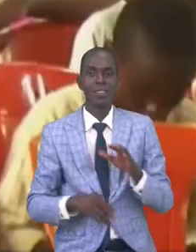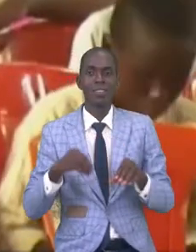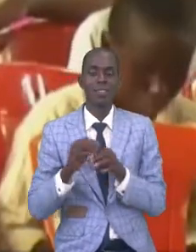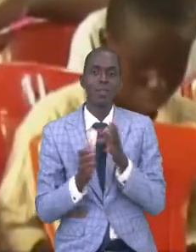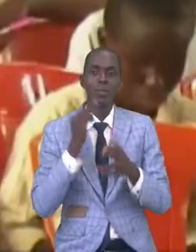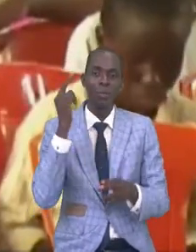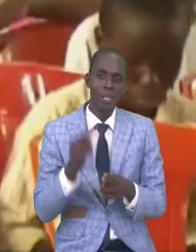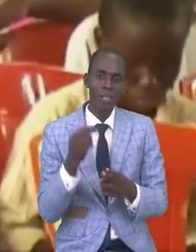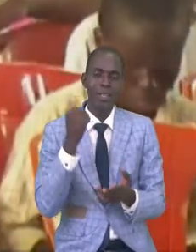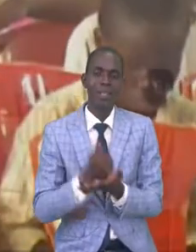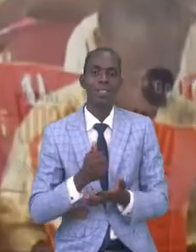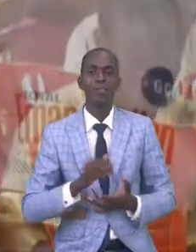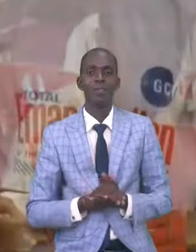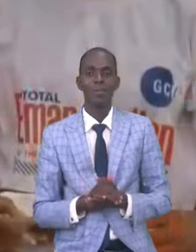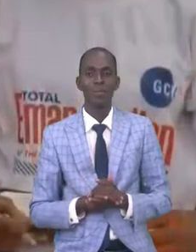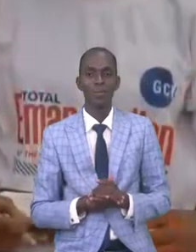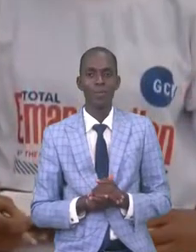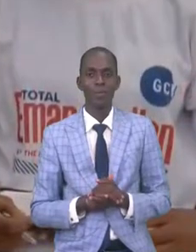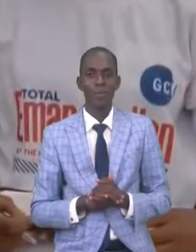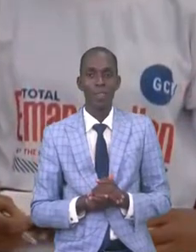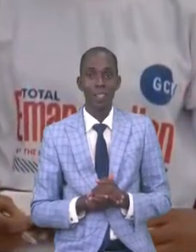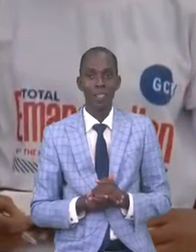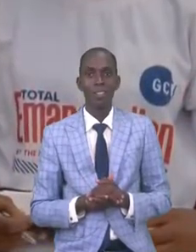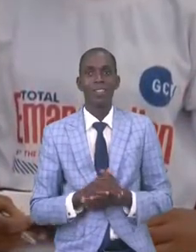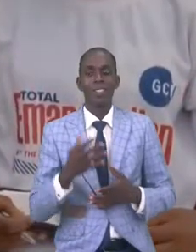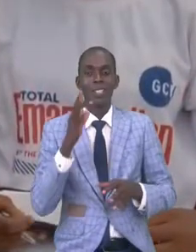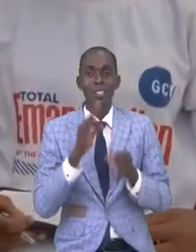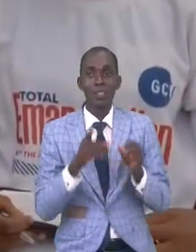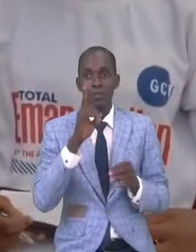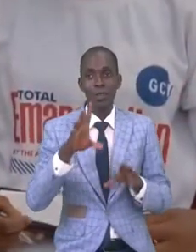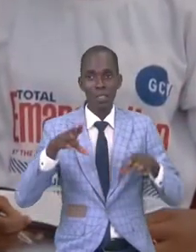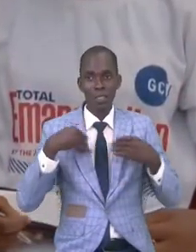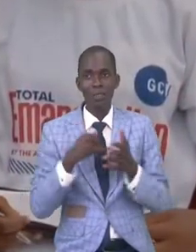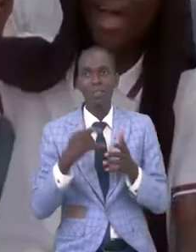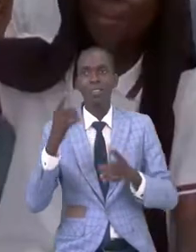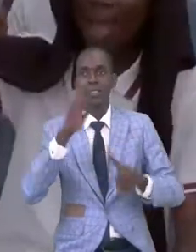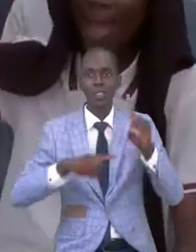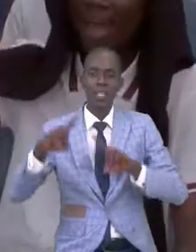Amen. If you accept that personally, say amen. Amen.